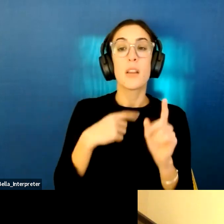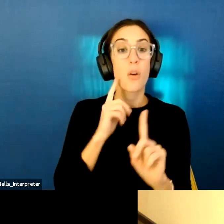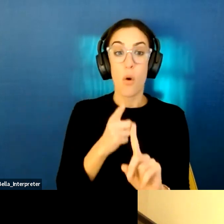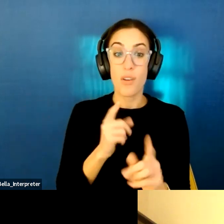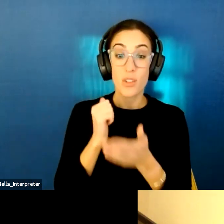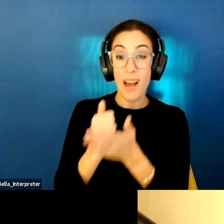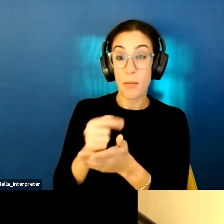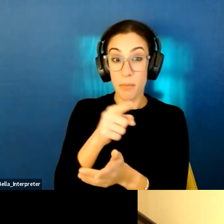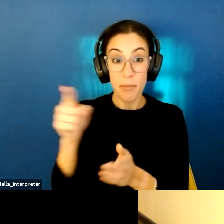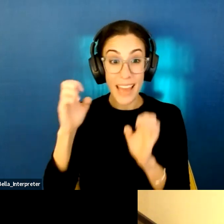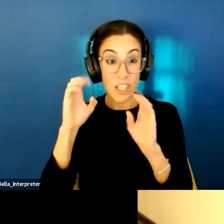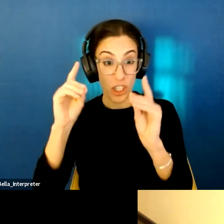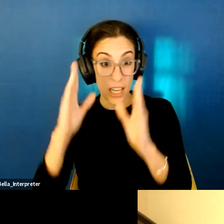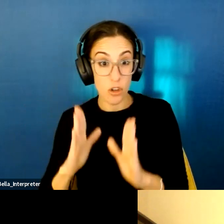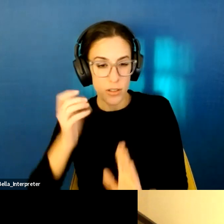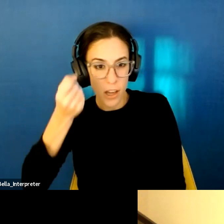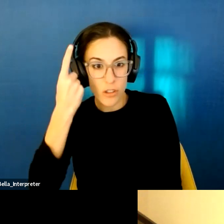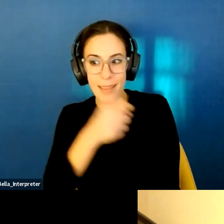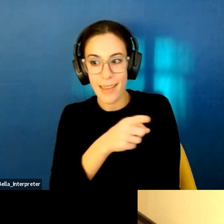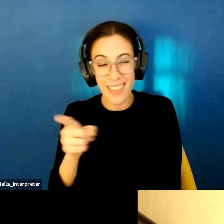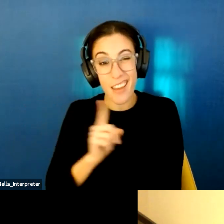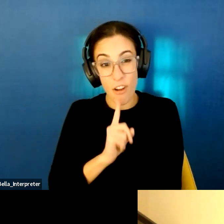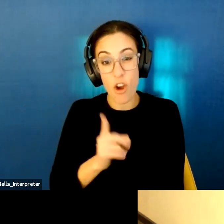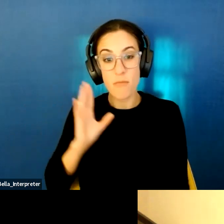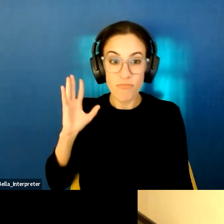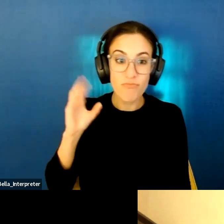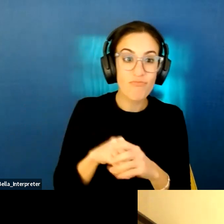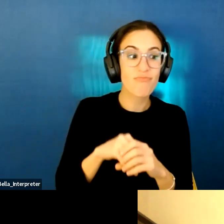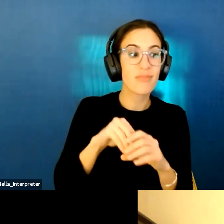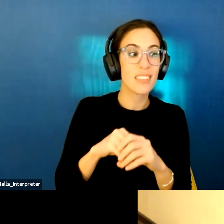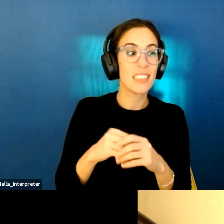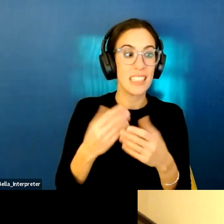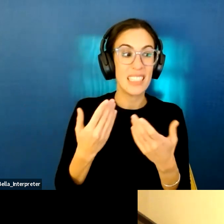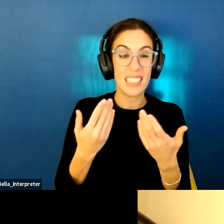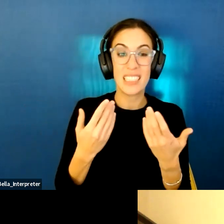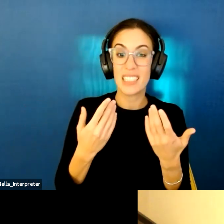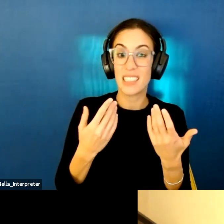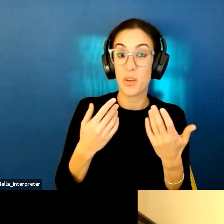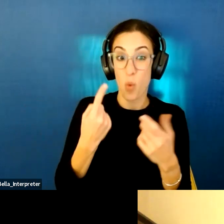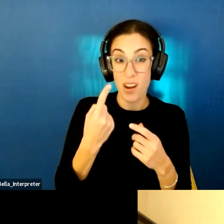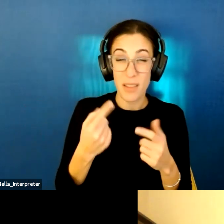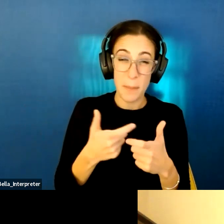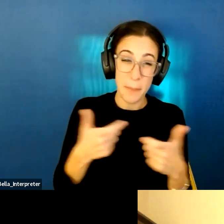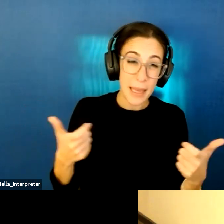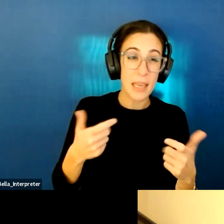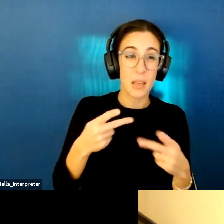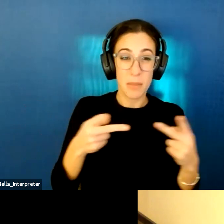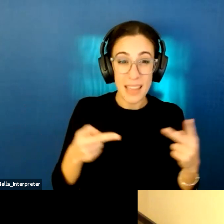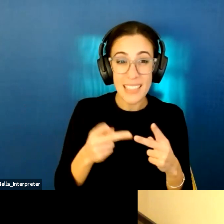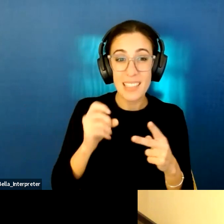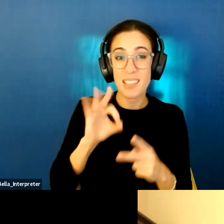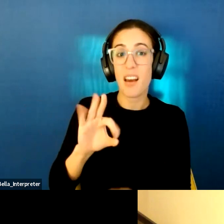educators understand that they're actually participating in one of the primary sites of racialization, which is our school system. And when I